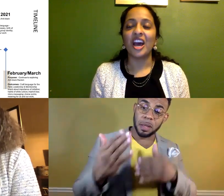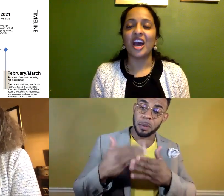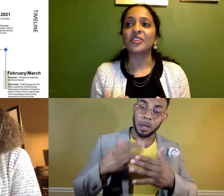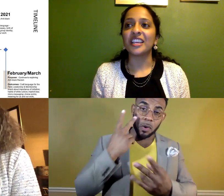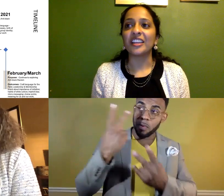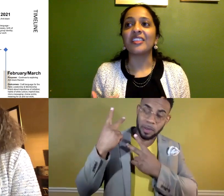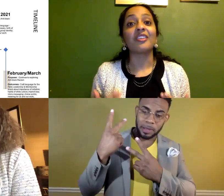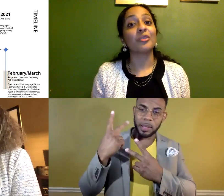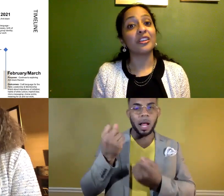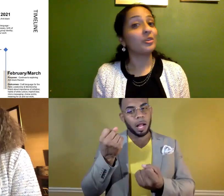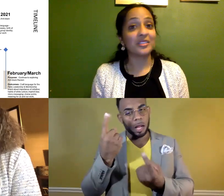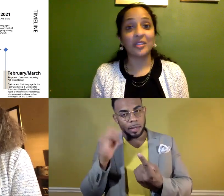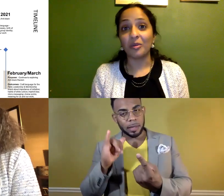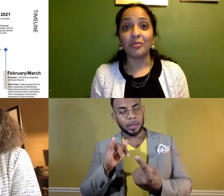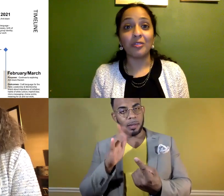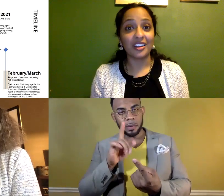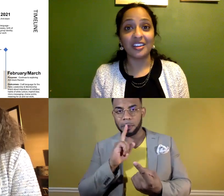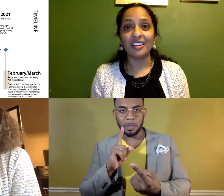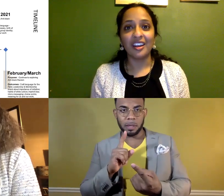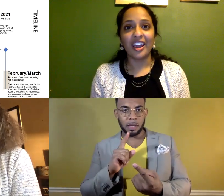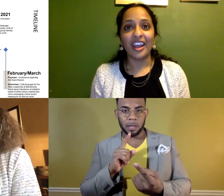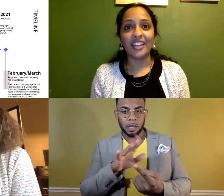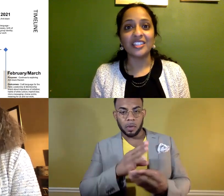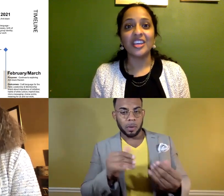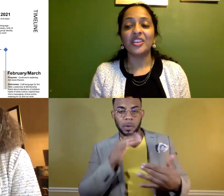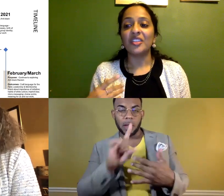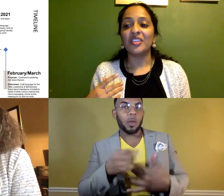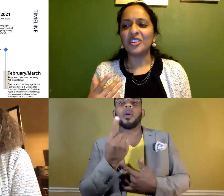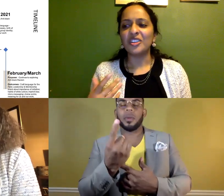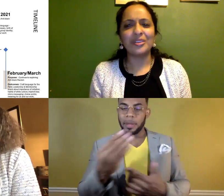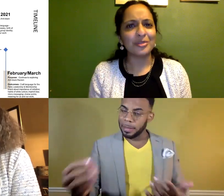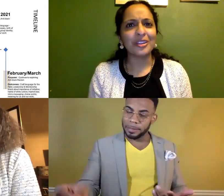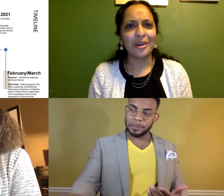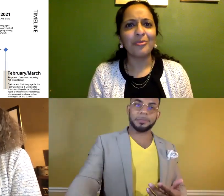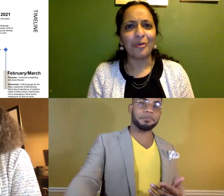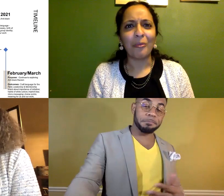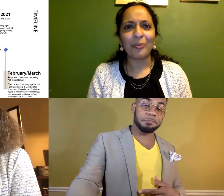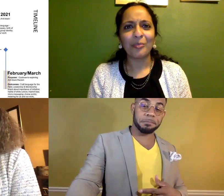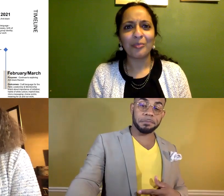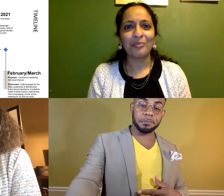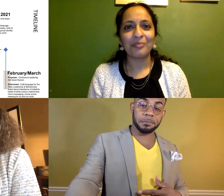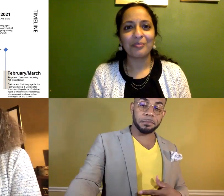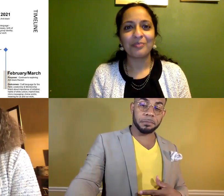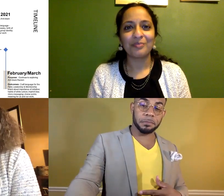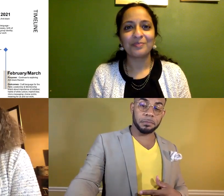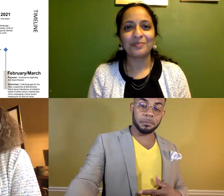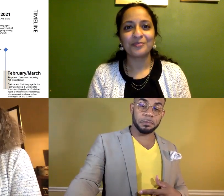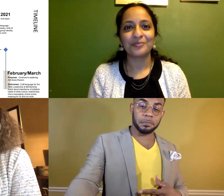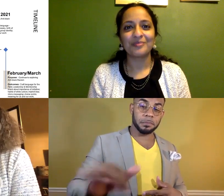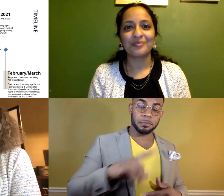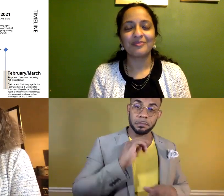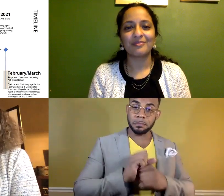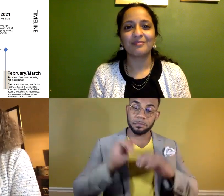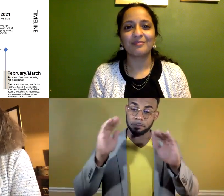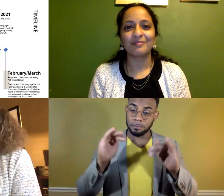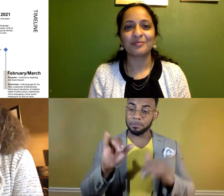and understanding that their point of view wasn't the only one. And to me, that was really hopeful. Yeah,